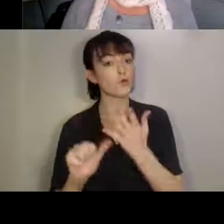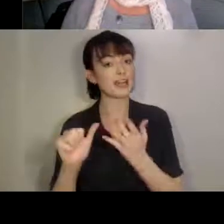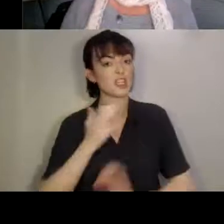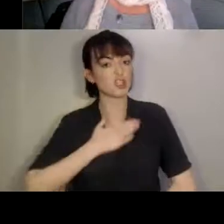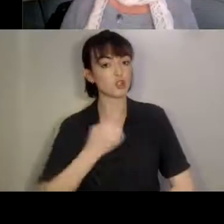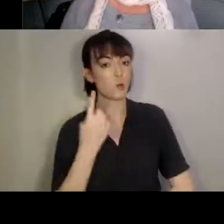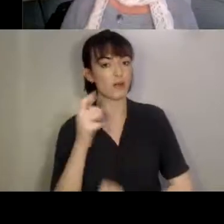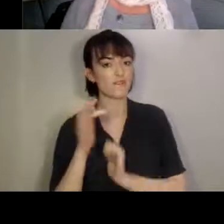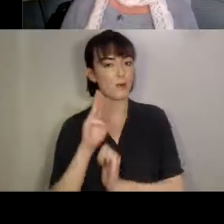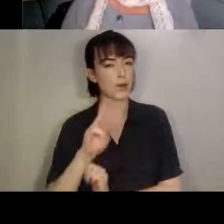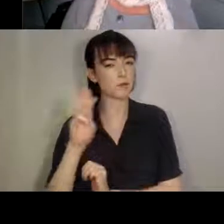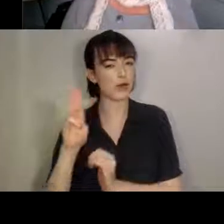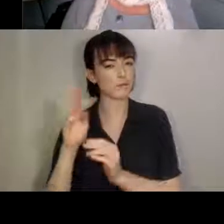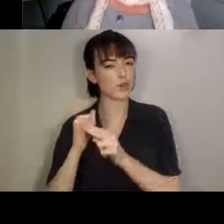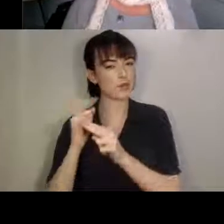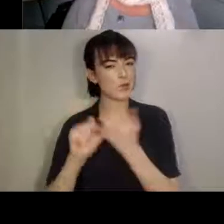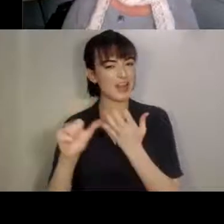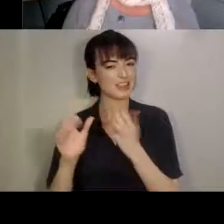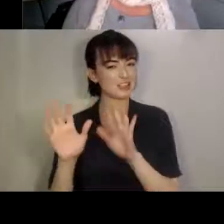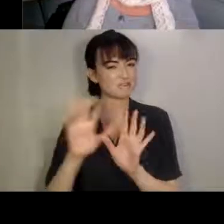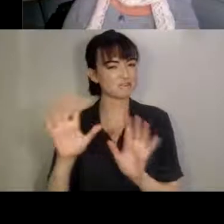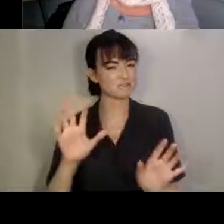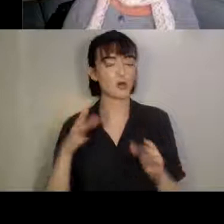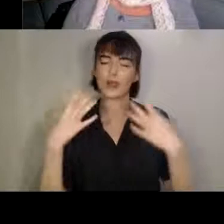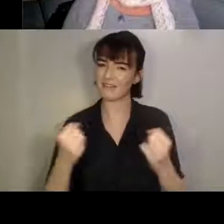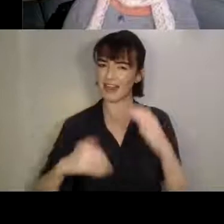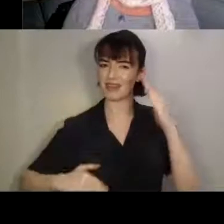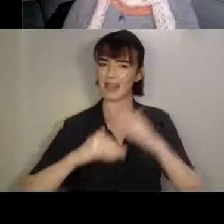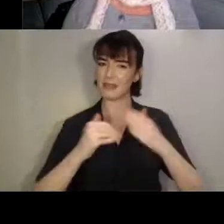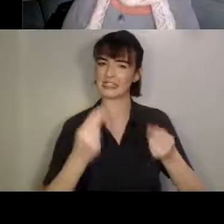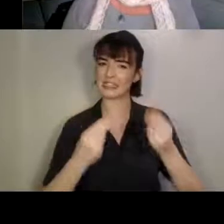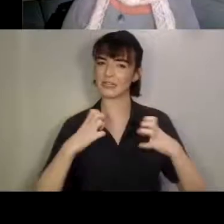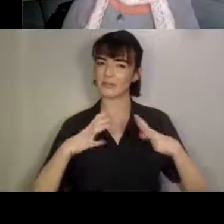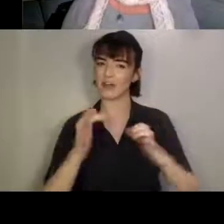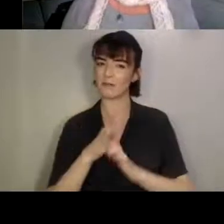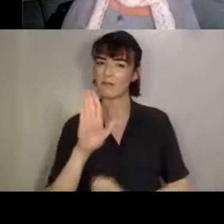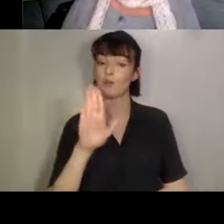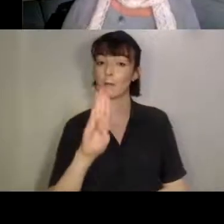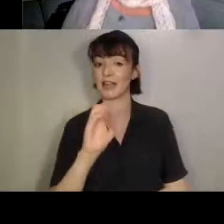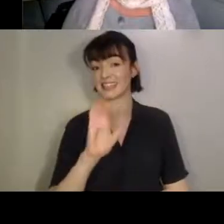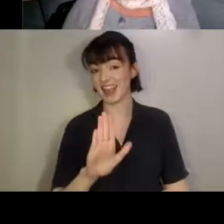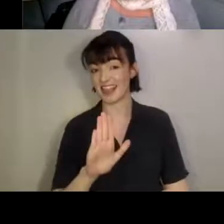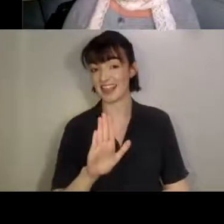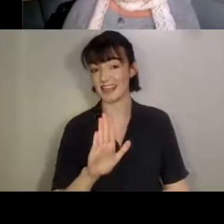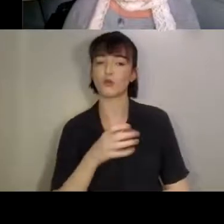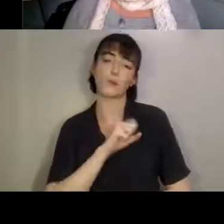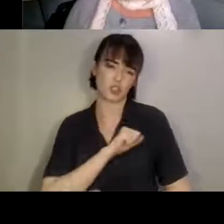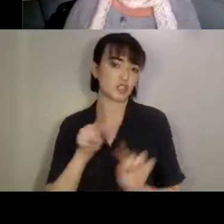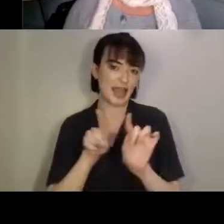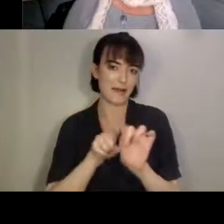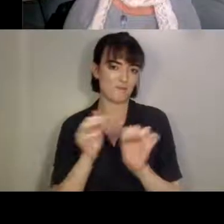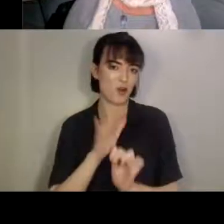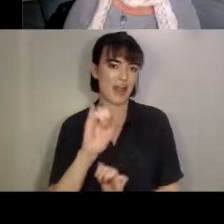age. So we have limited assessments for British Sign Language, and I'm pretty sure that's the same for Irish Sign